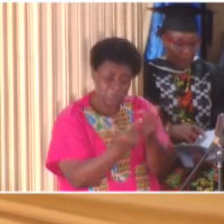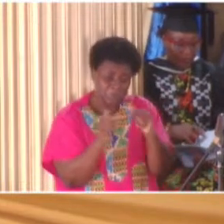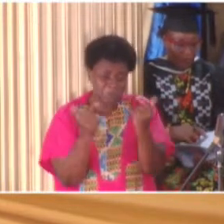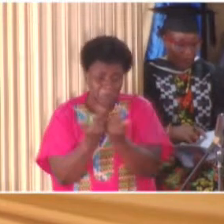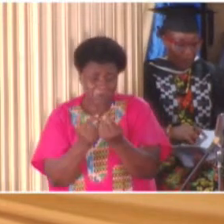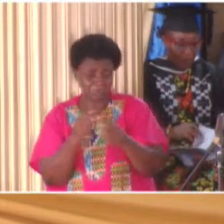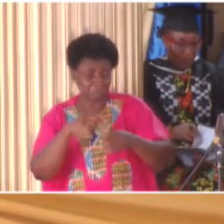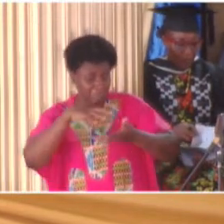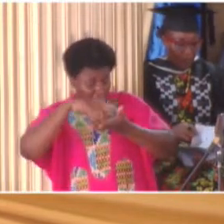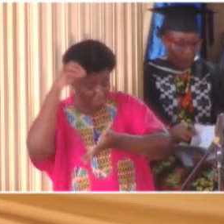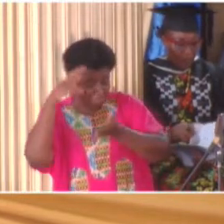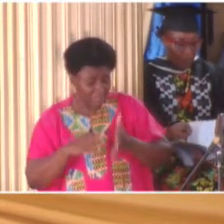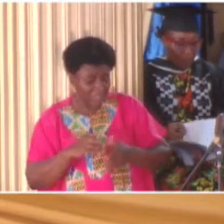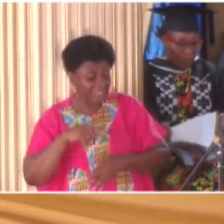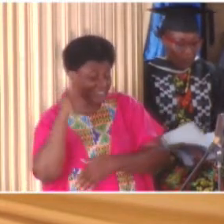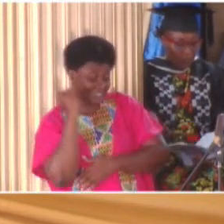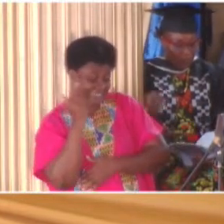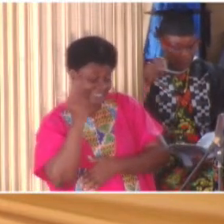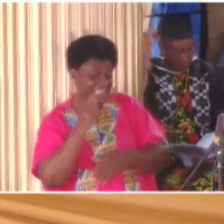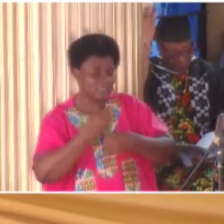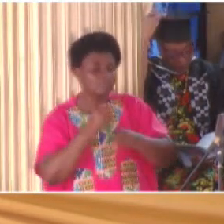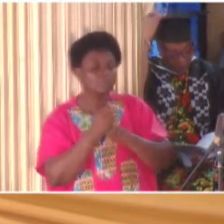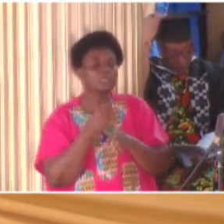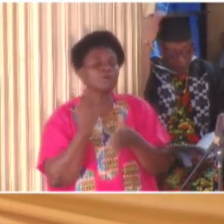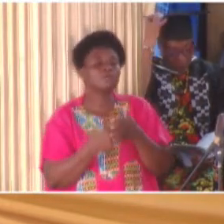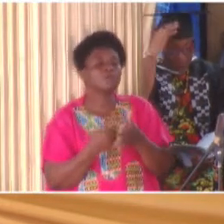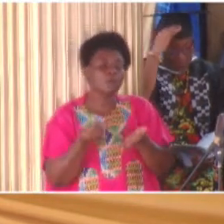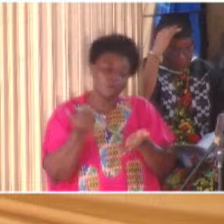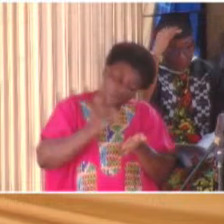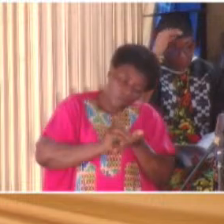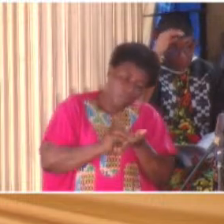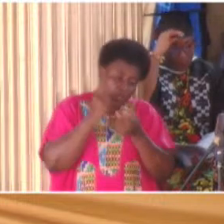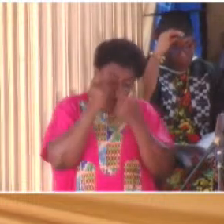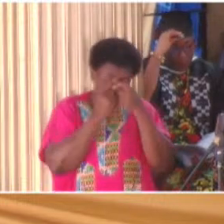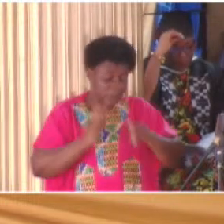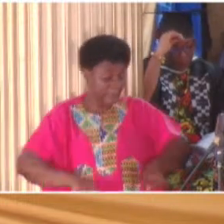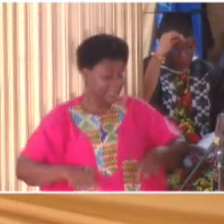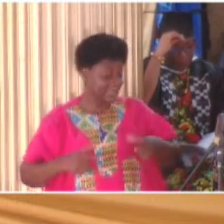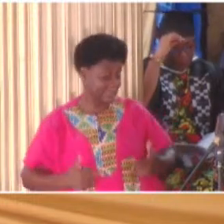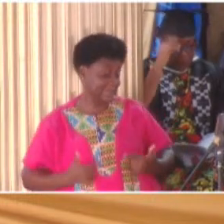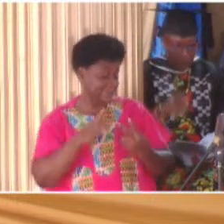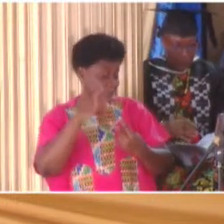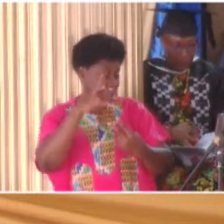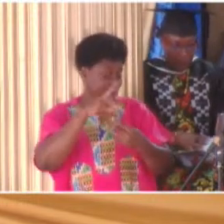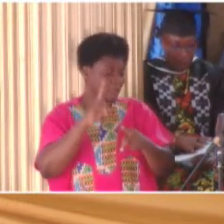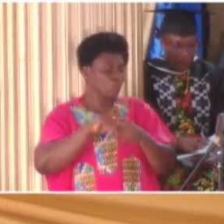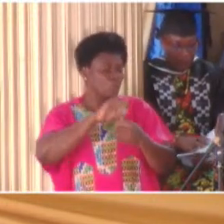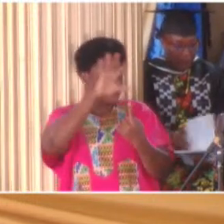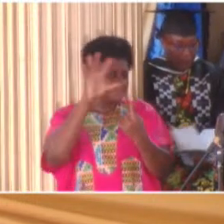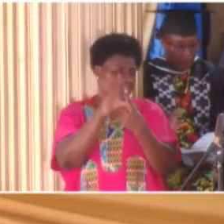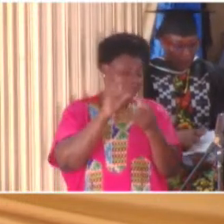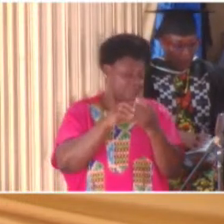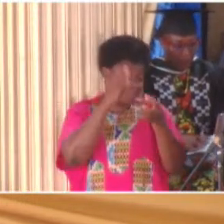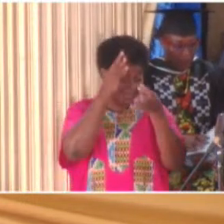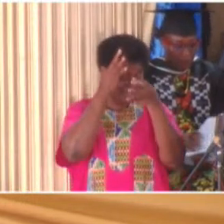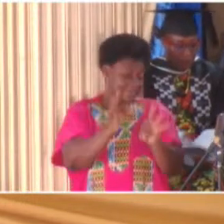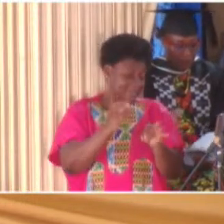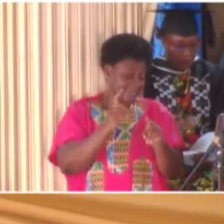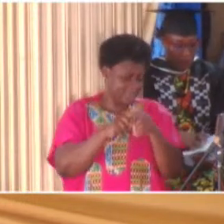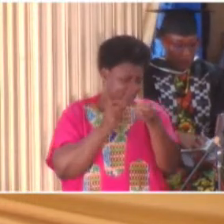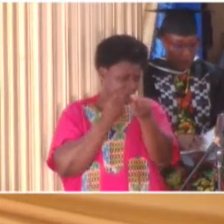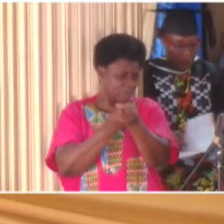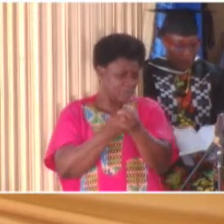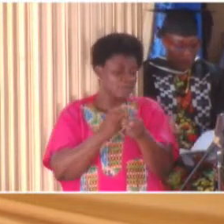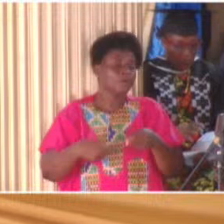patience, and lectures that made us reconsider our life choices. We faced it all with determination and the support